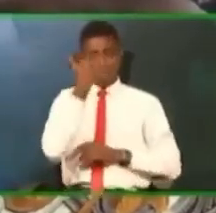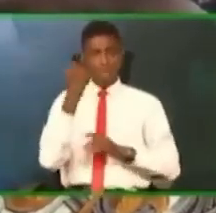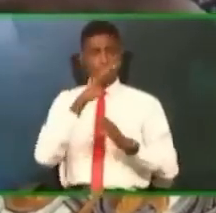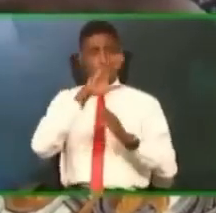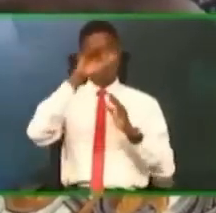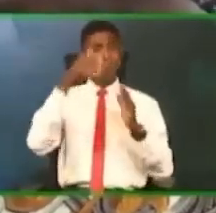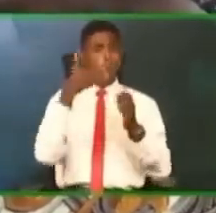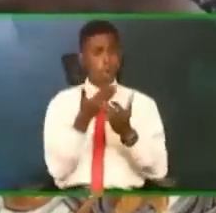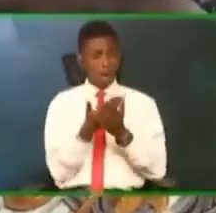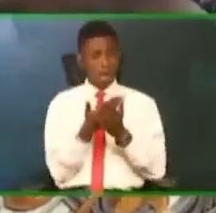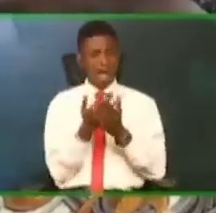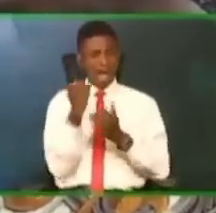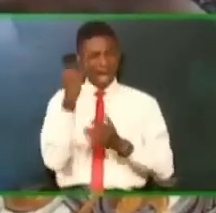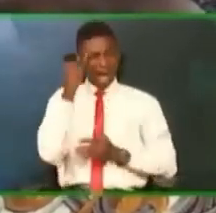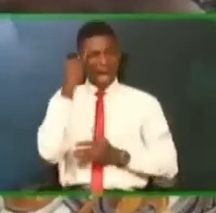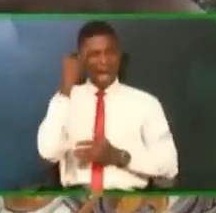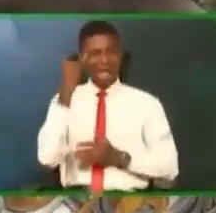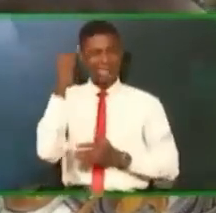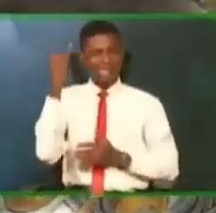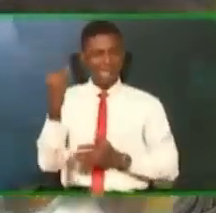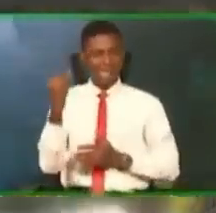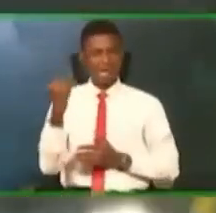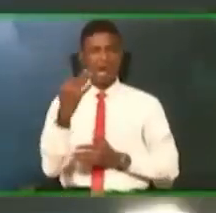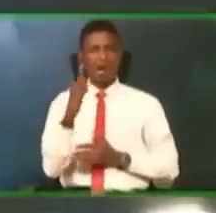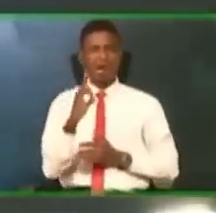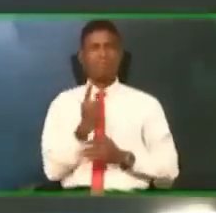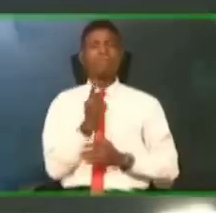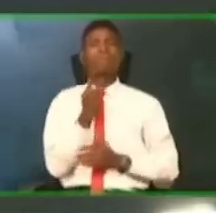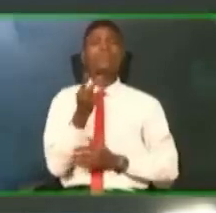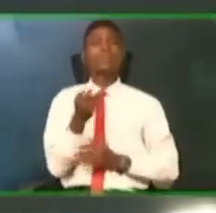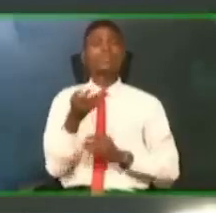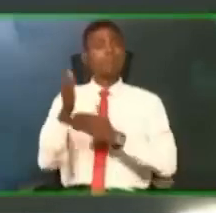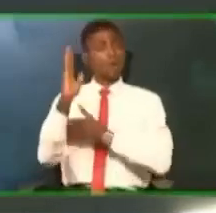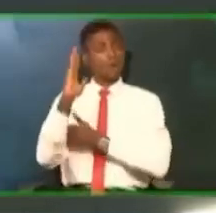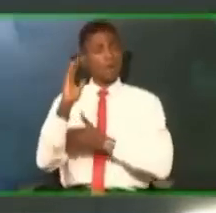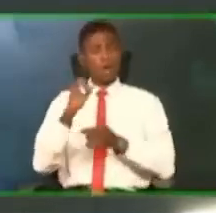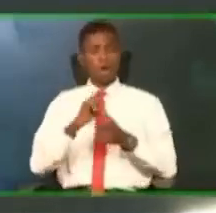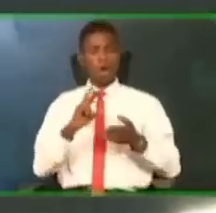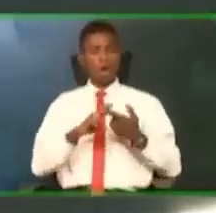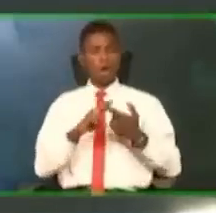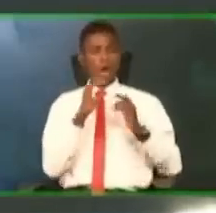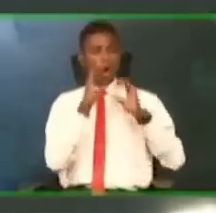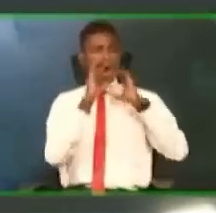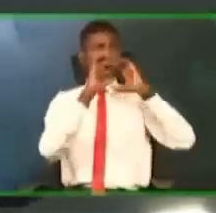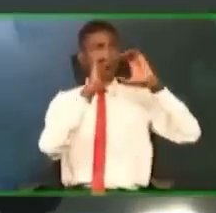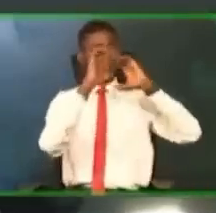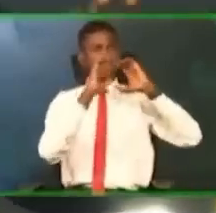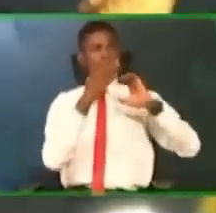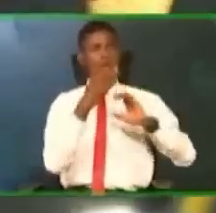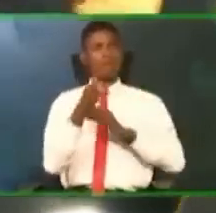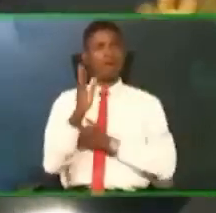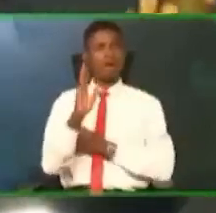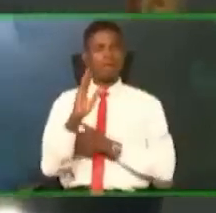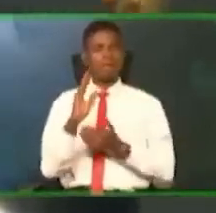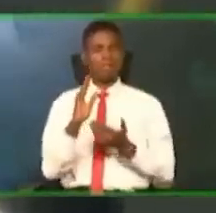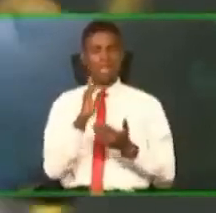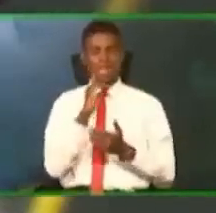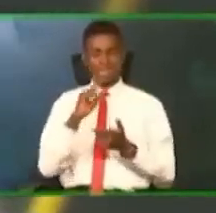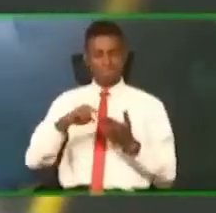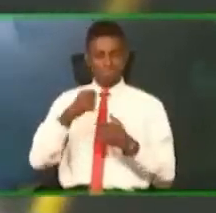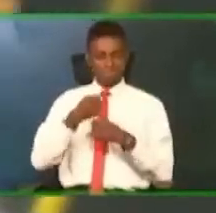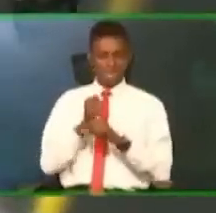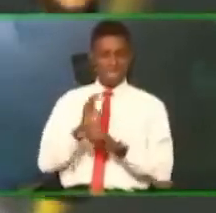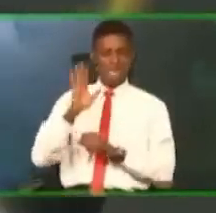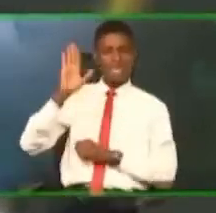idea behind the voice of God or the communications of God is to make his will and